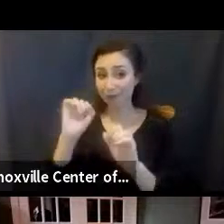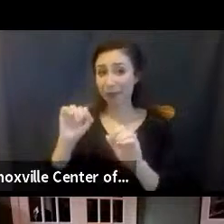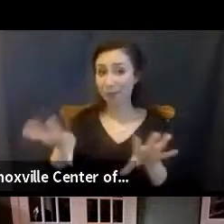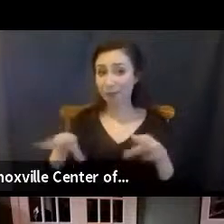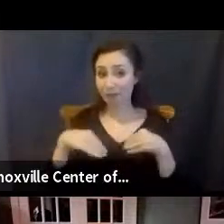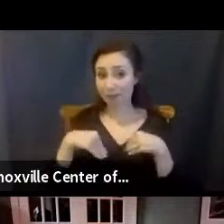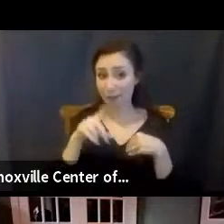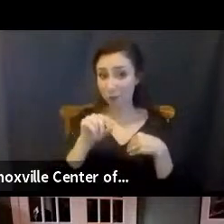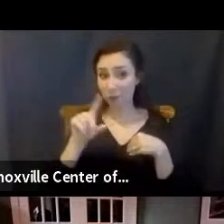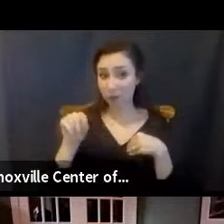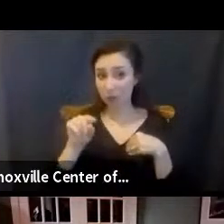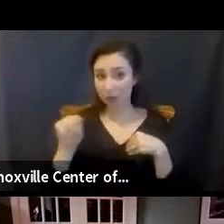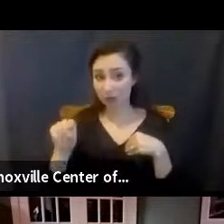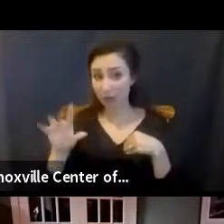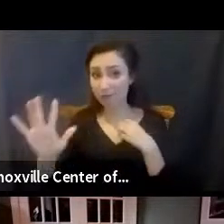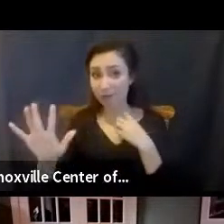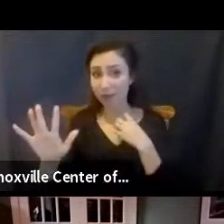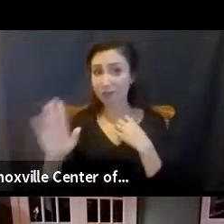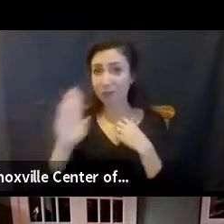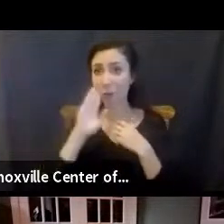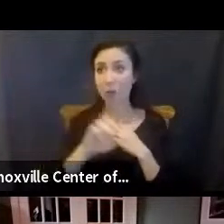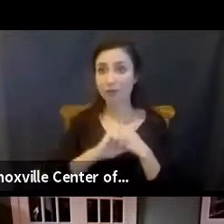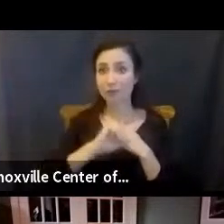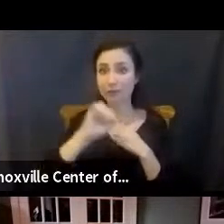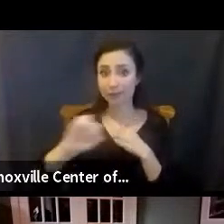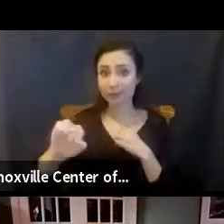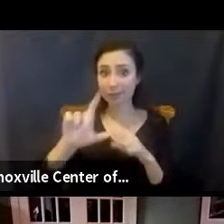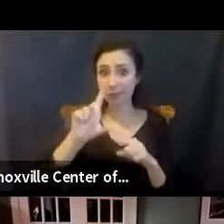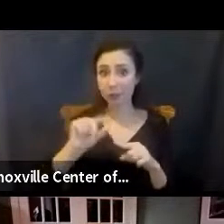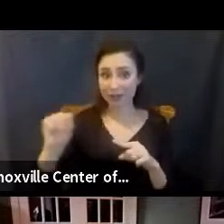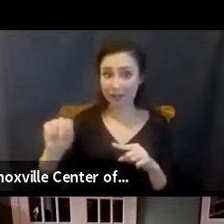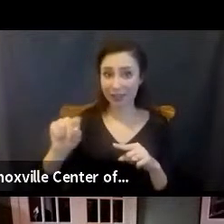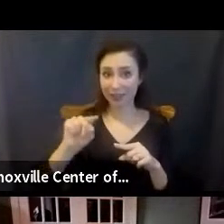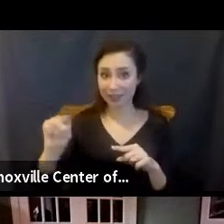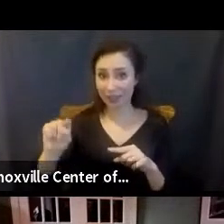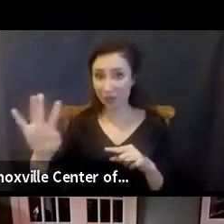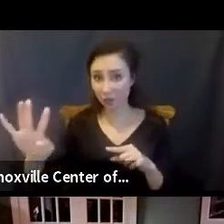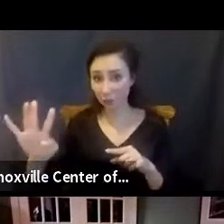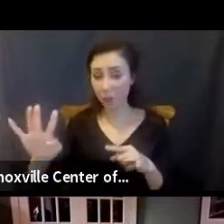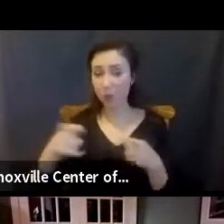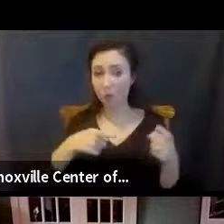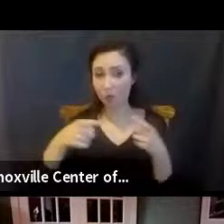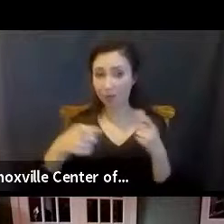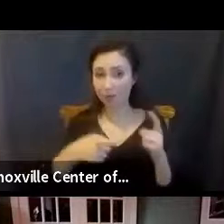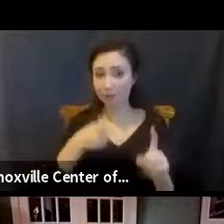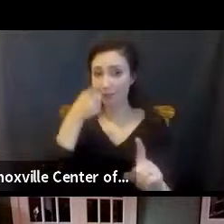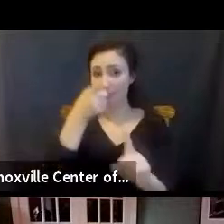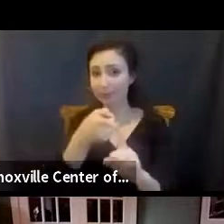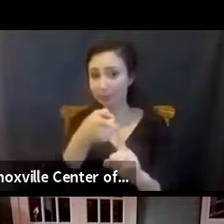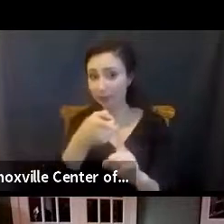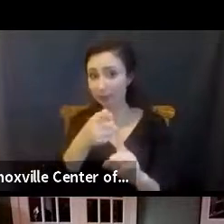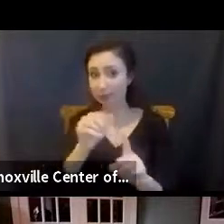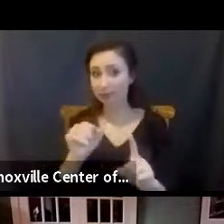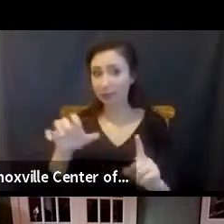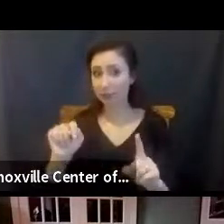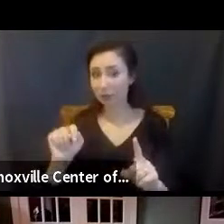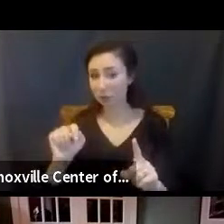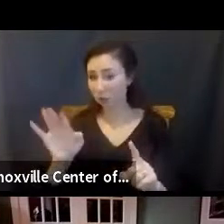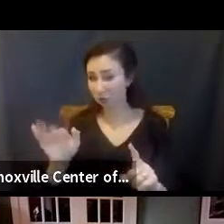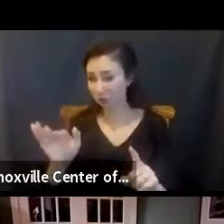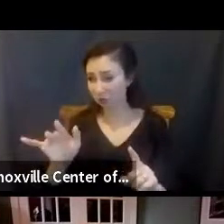it would extend functionally the 2020-4 regulations until September